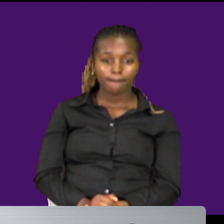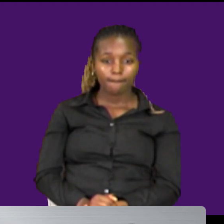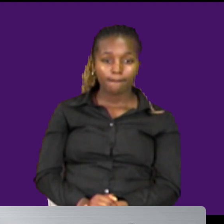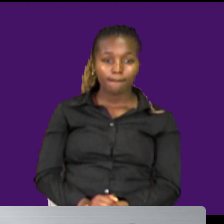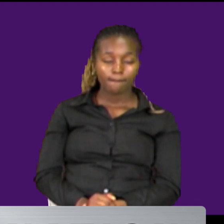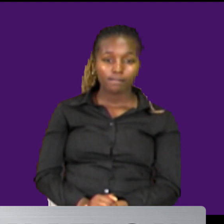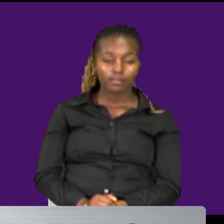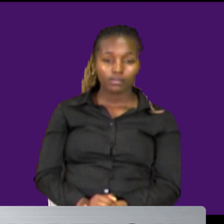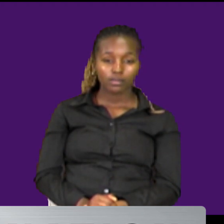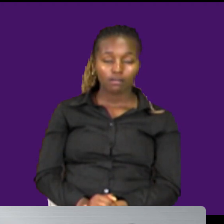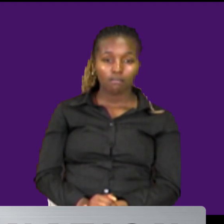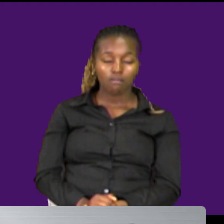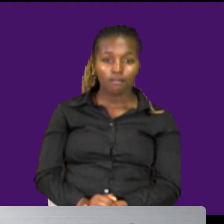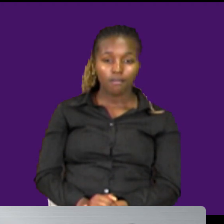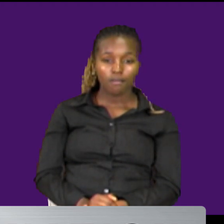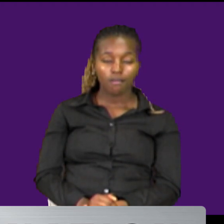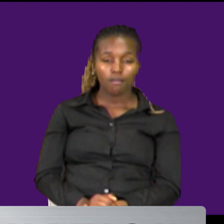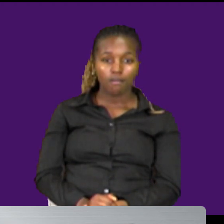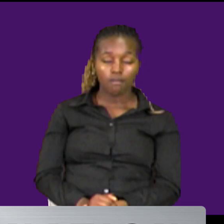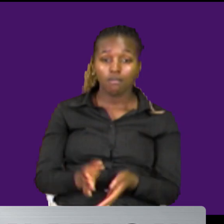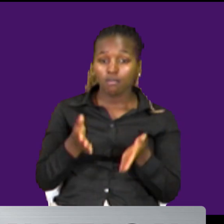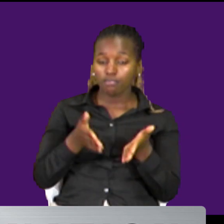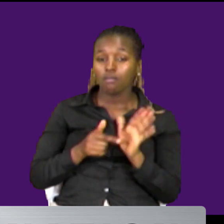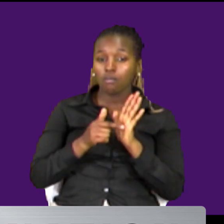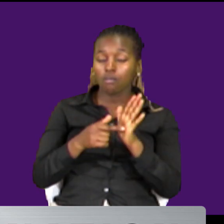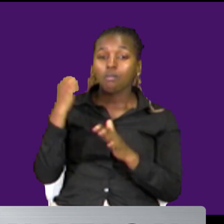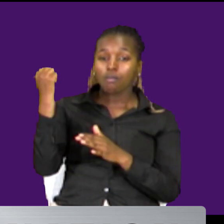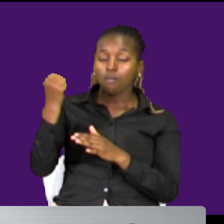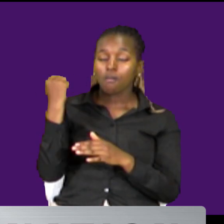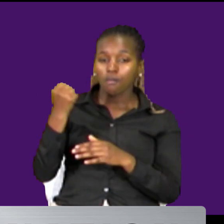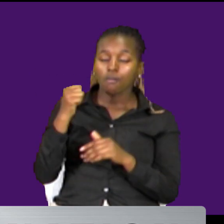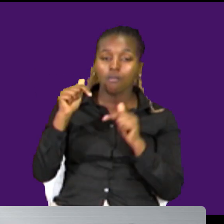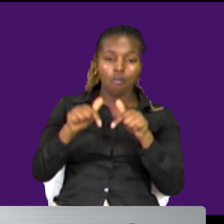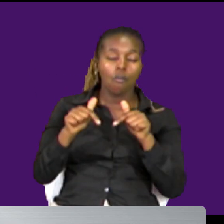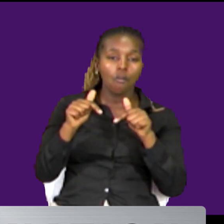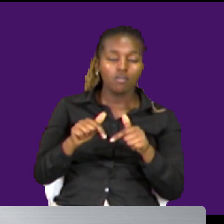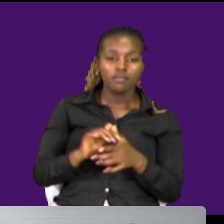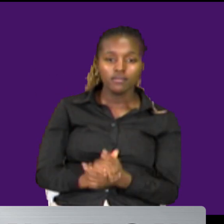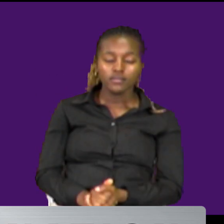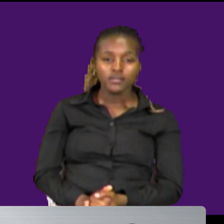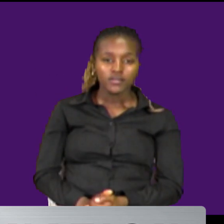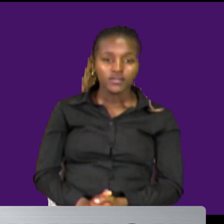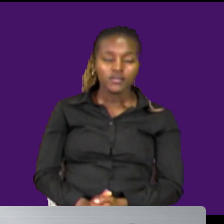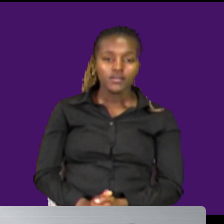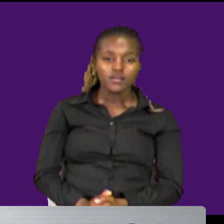We are on Politics Today. See you after the break.